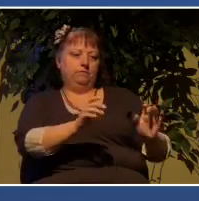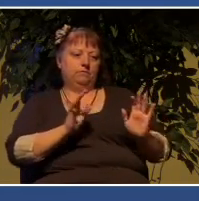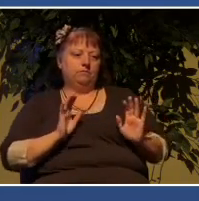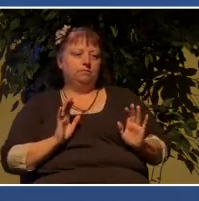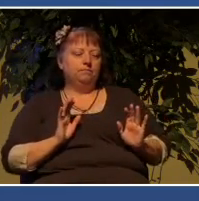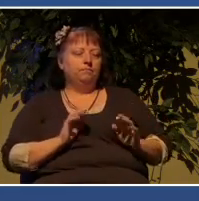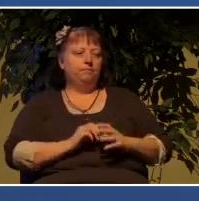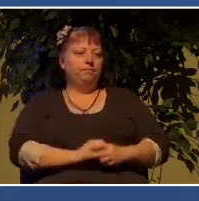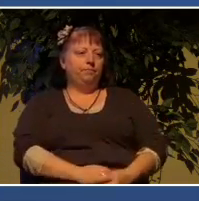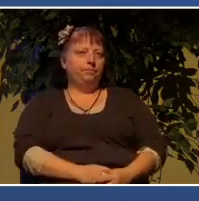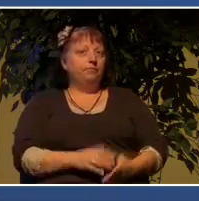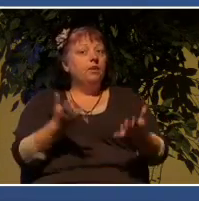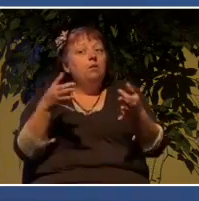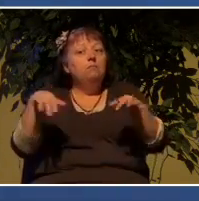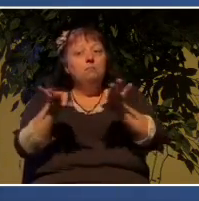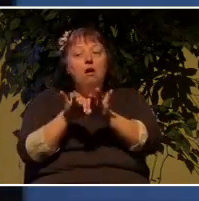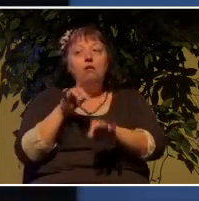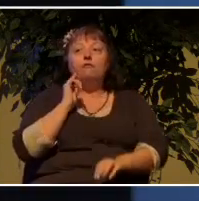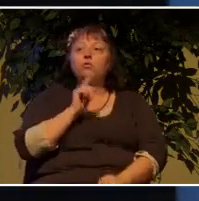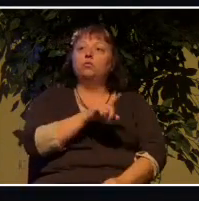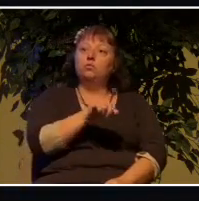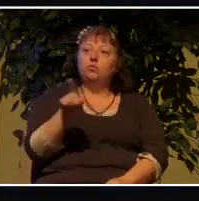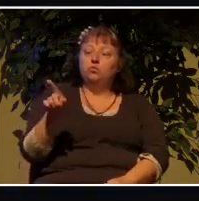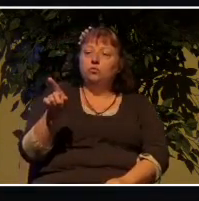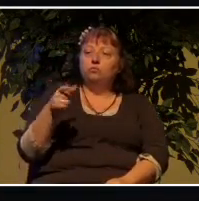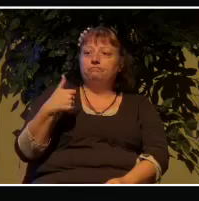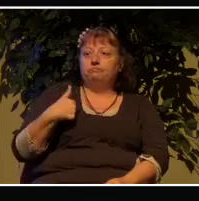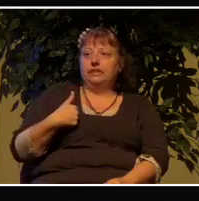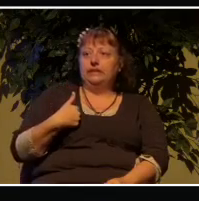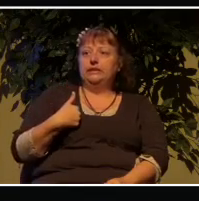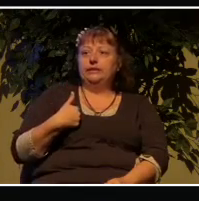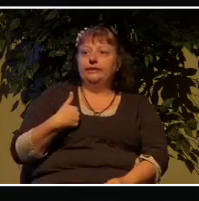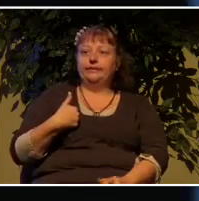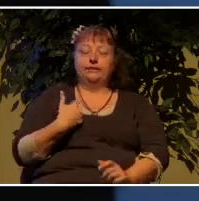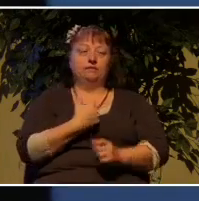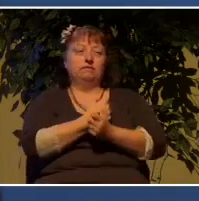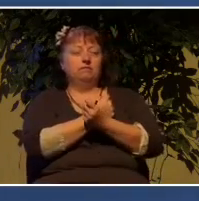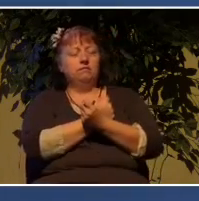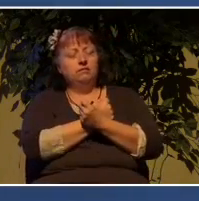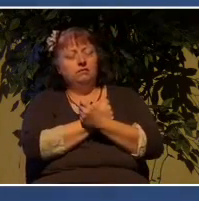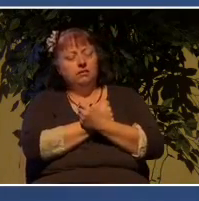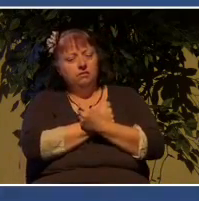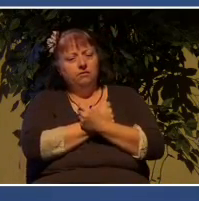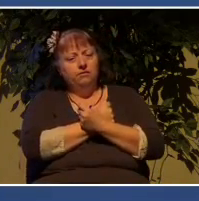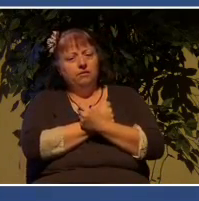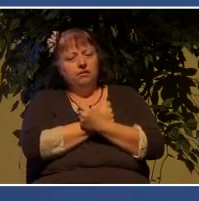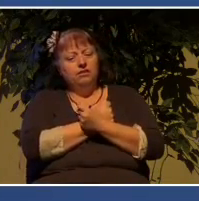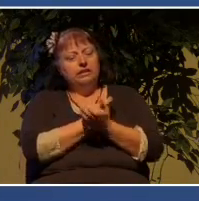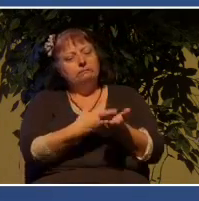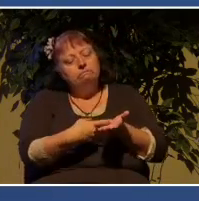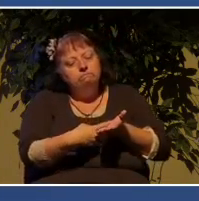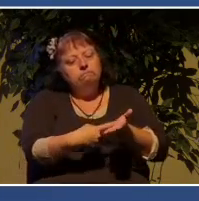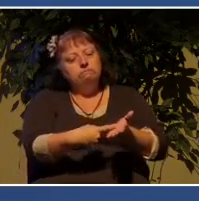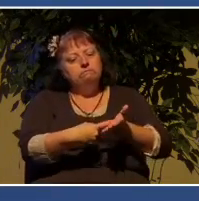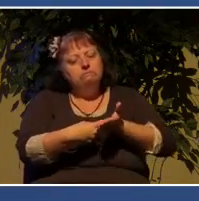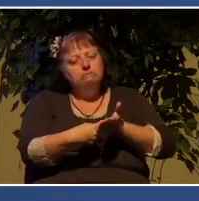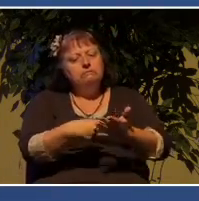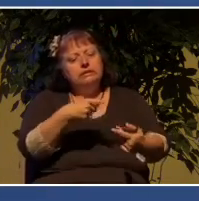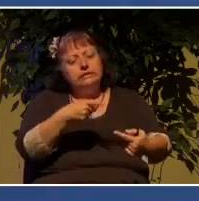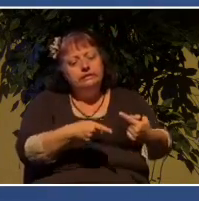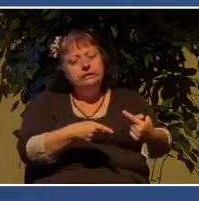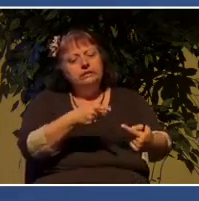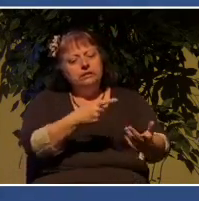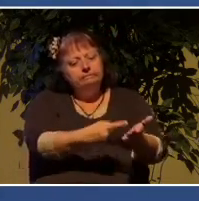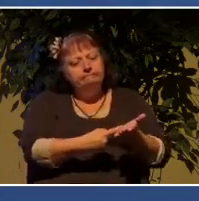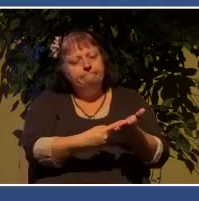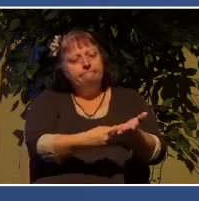for you and for me to love somebody enough to debate with them and to argue with them and to try